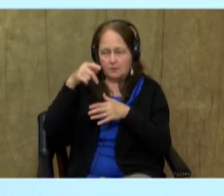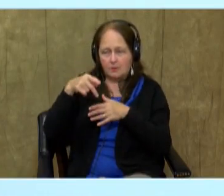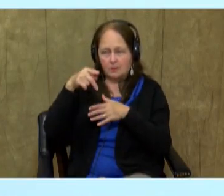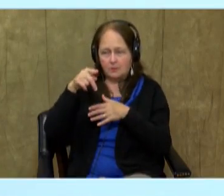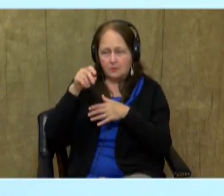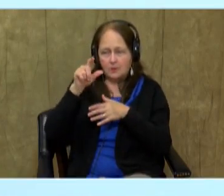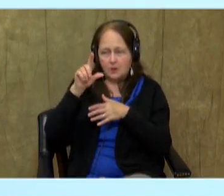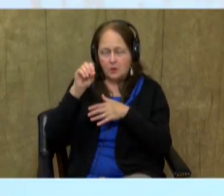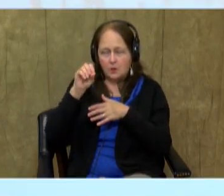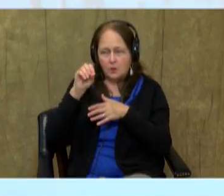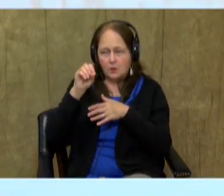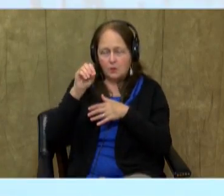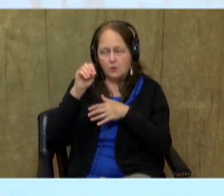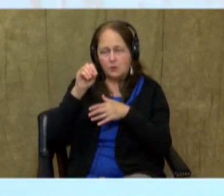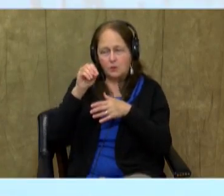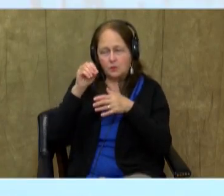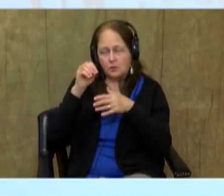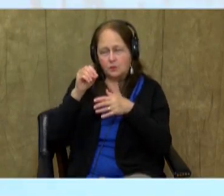missions today.